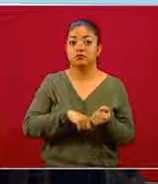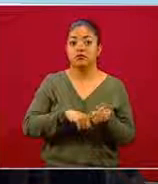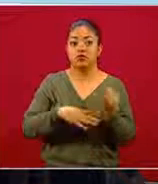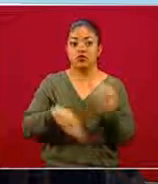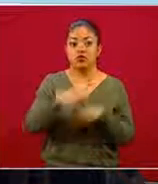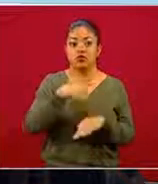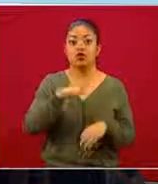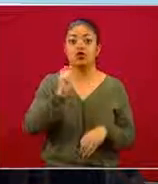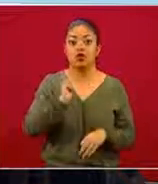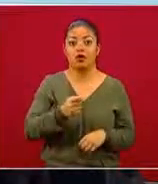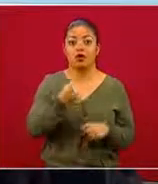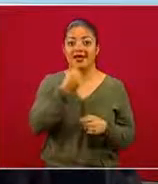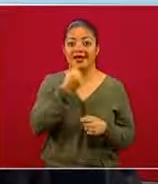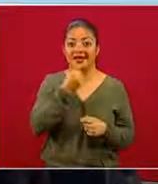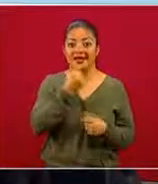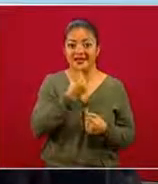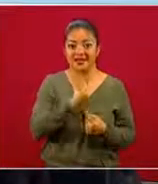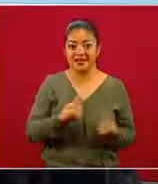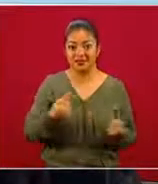itself. So